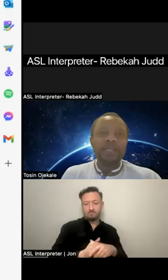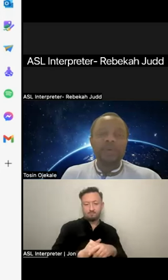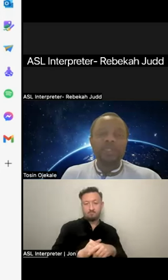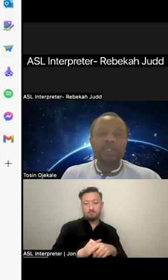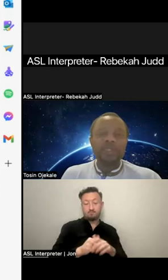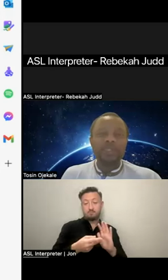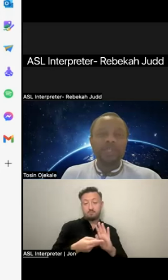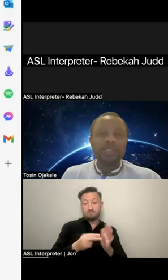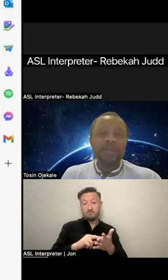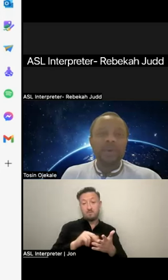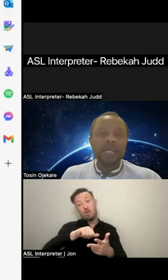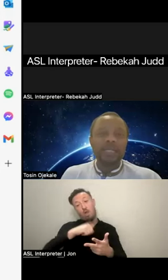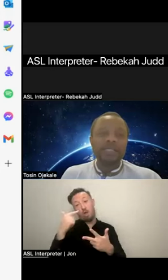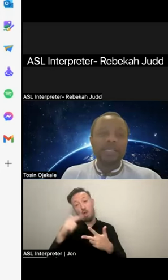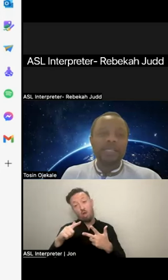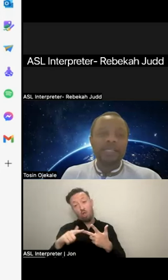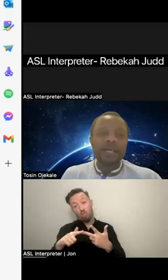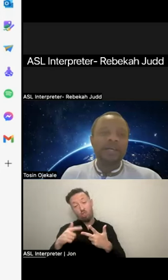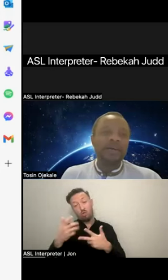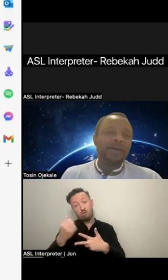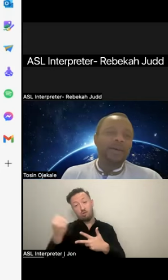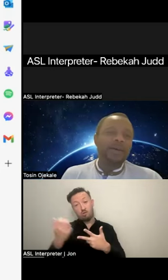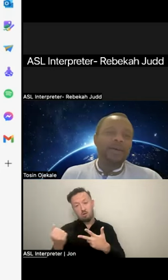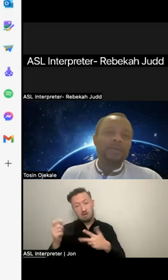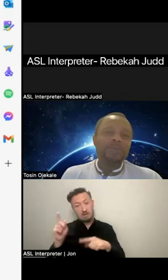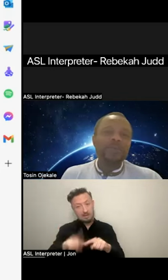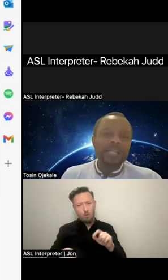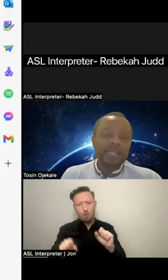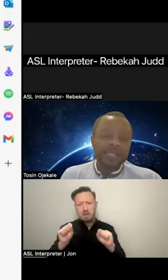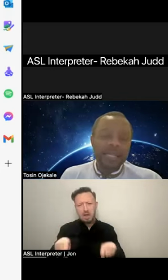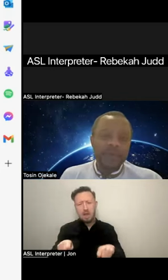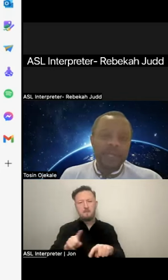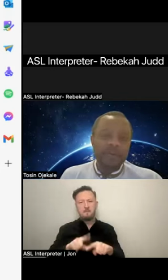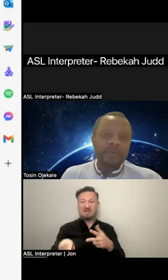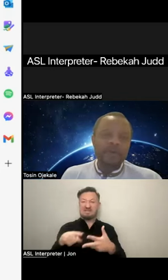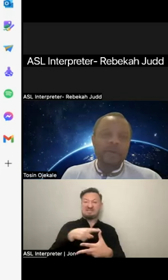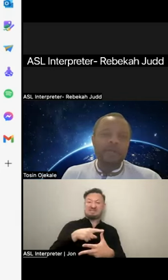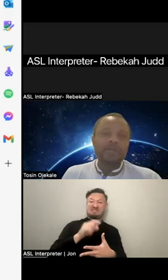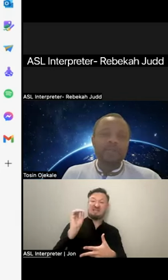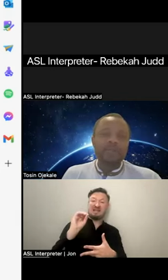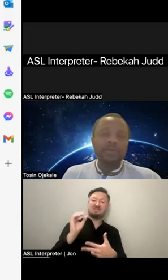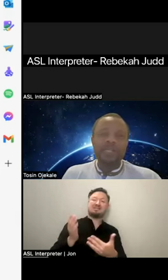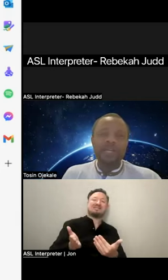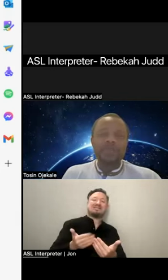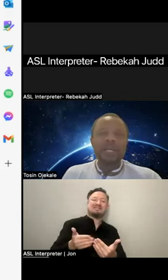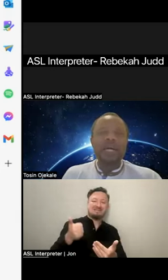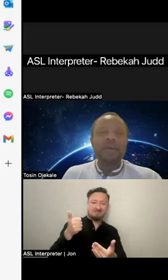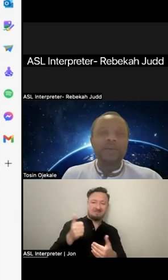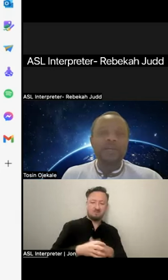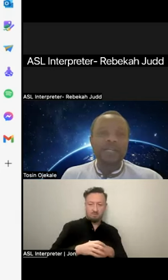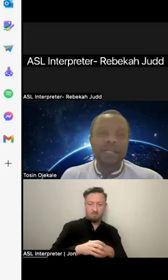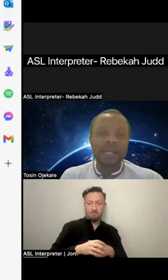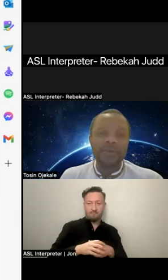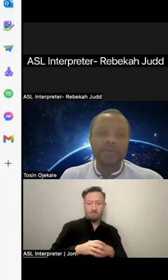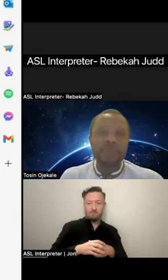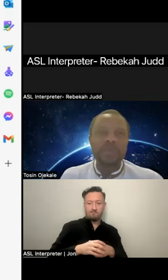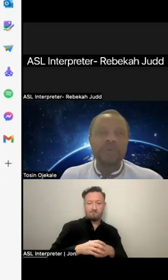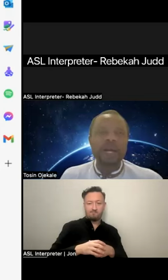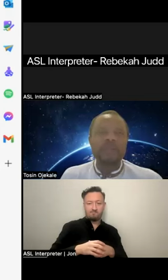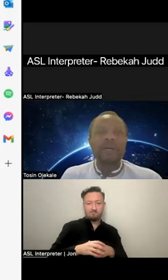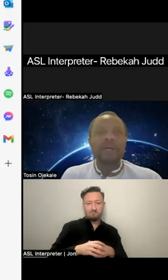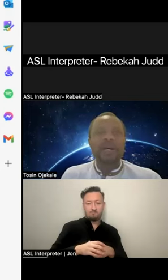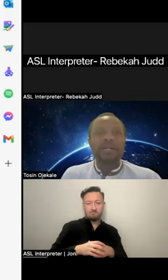elements, but it's just the one that is easier within the scenario that we've talked about here. So you can have other scenarios